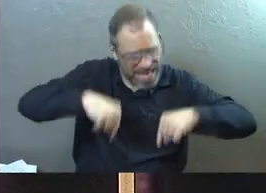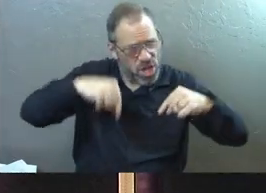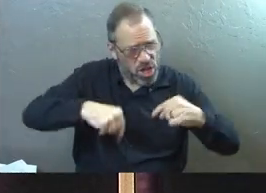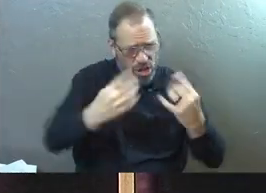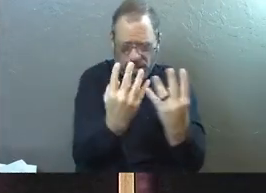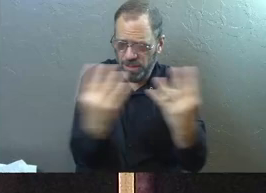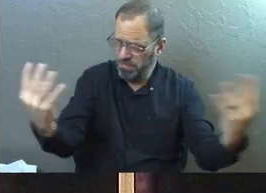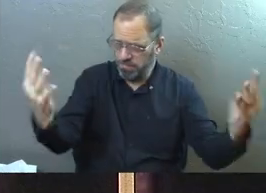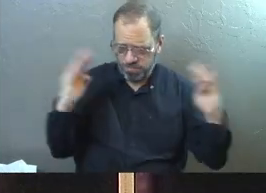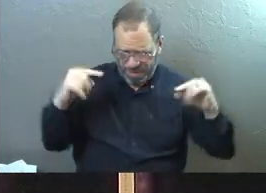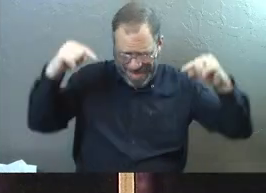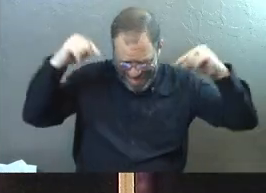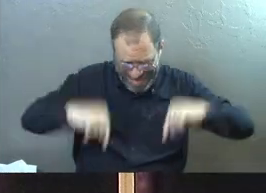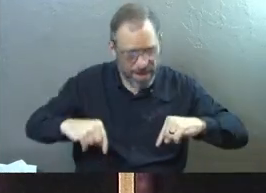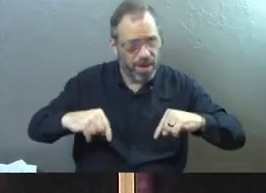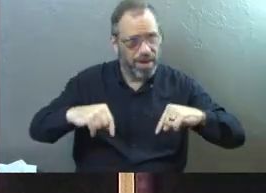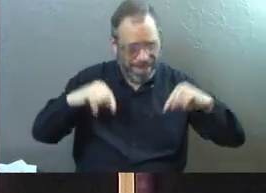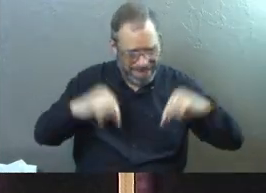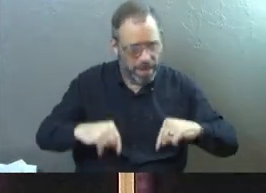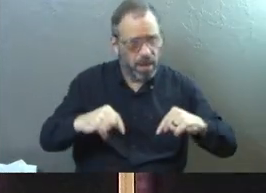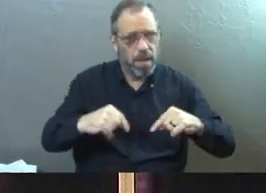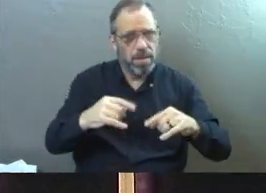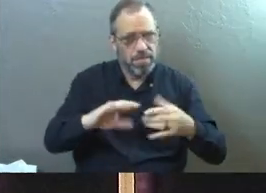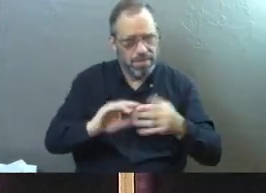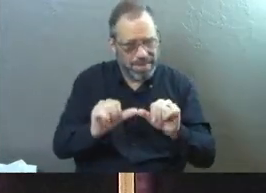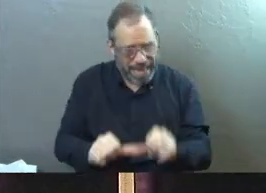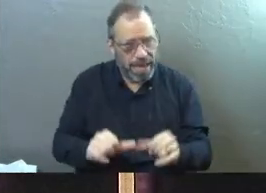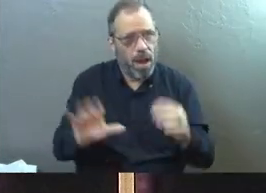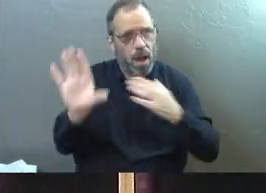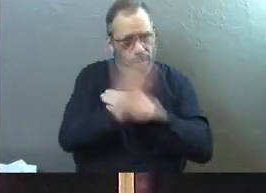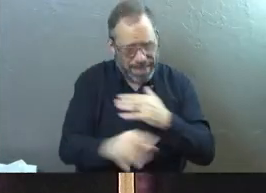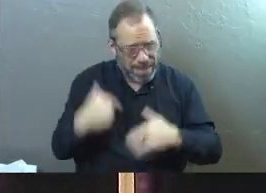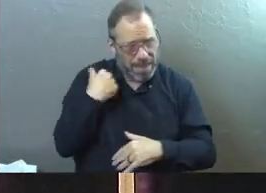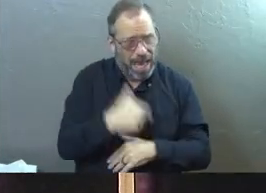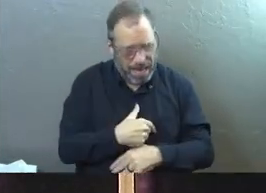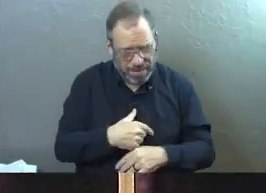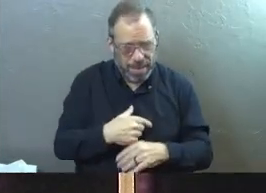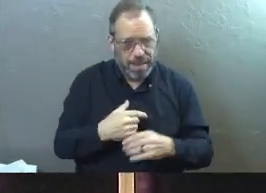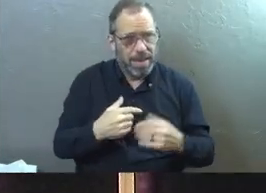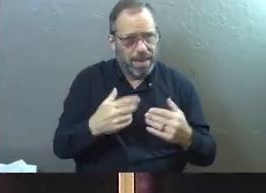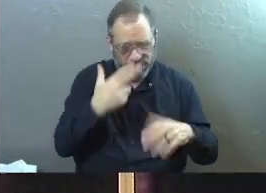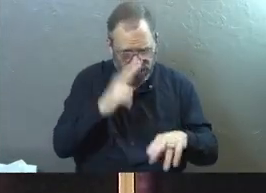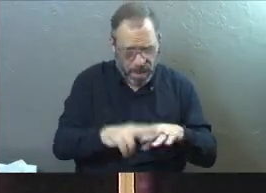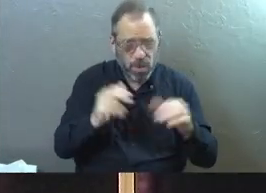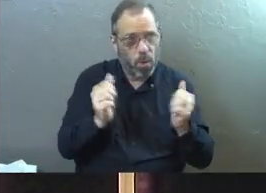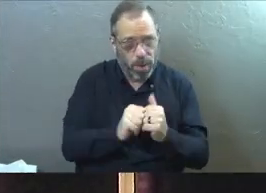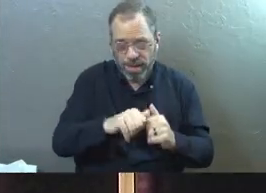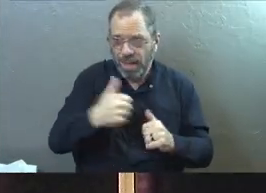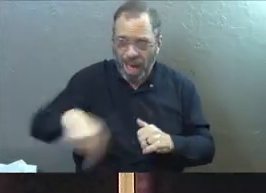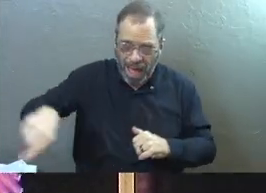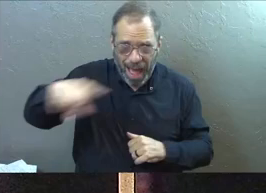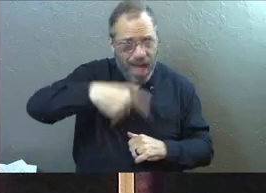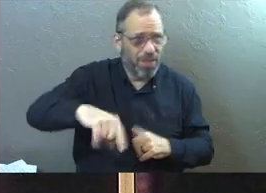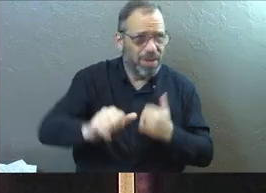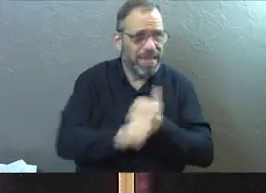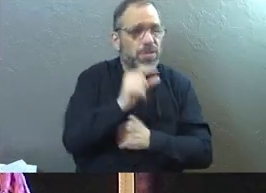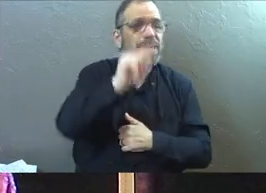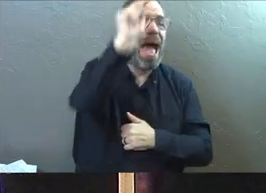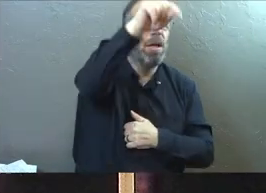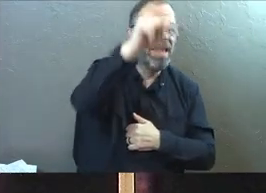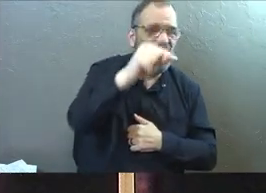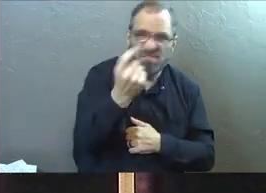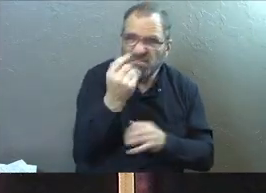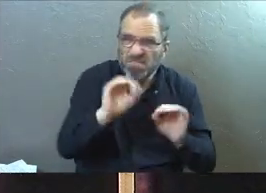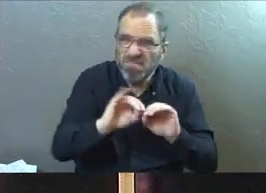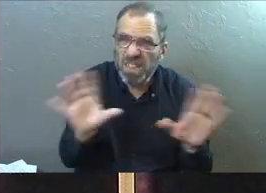got to stay in these spaces because this is where we are. This is where we need to be and this is what protects us and keeps us safe and allows us to have fun with all the other dangerous stuff going on.